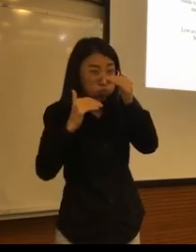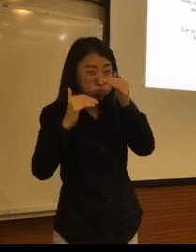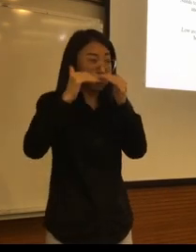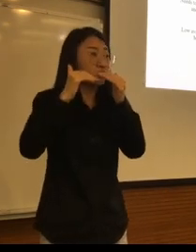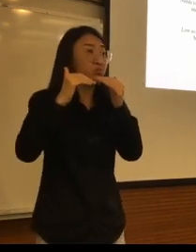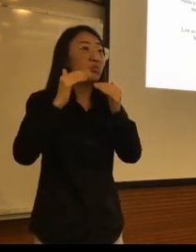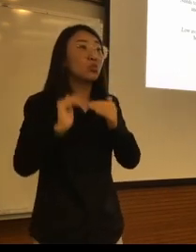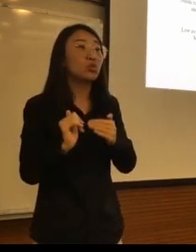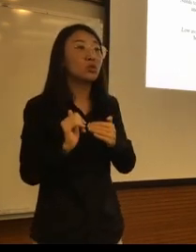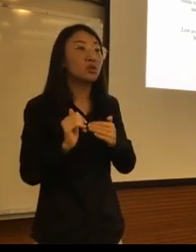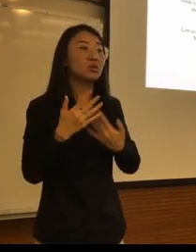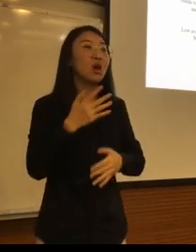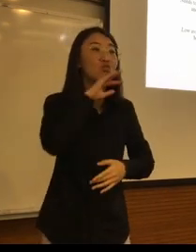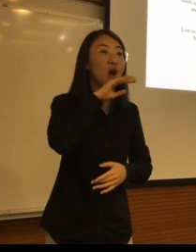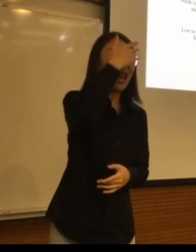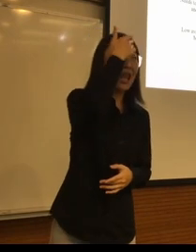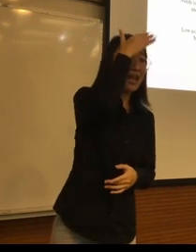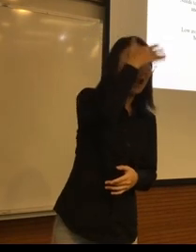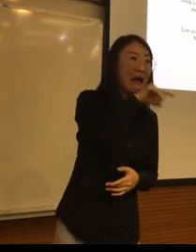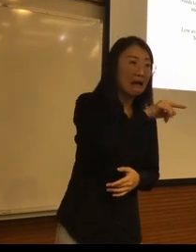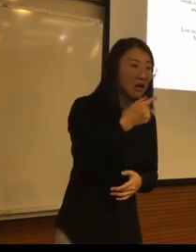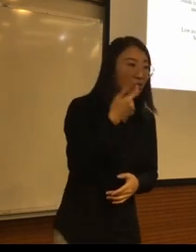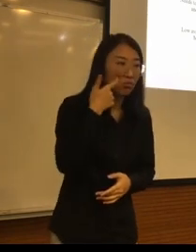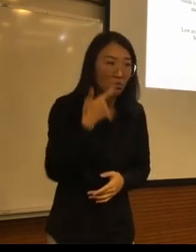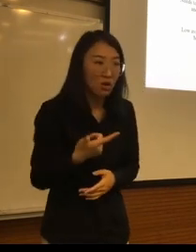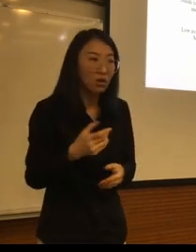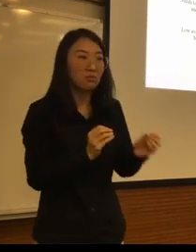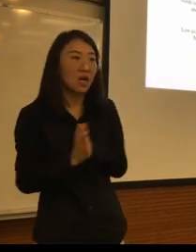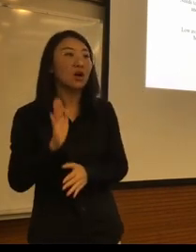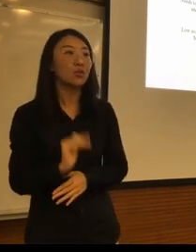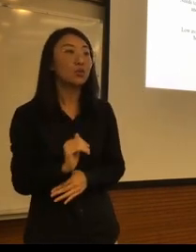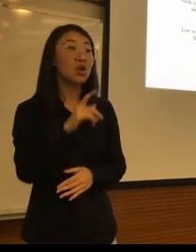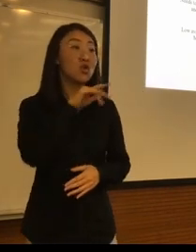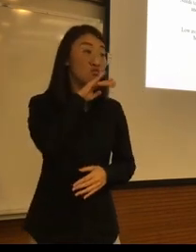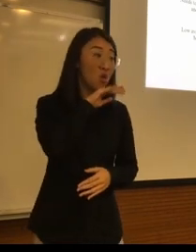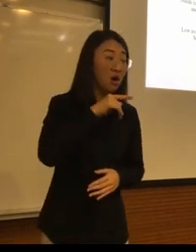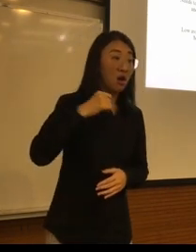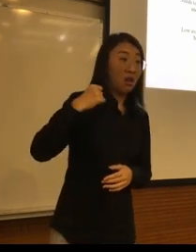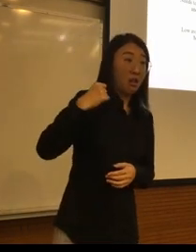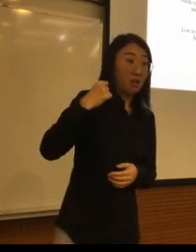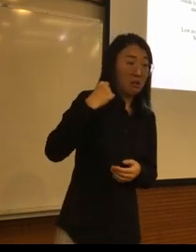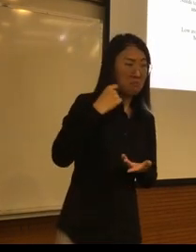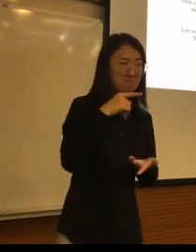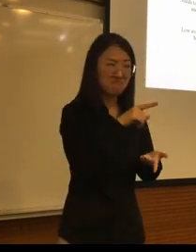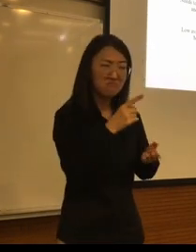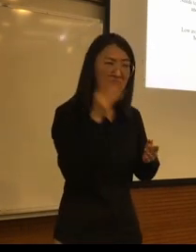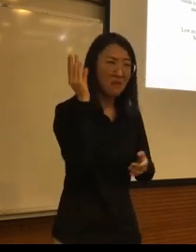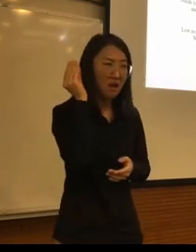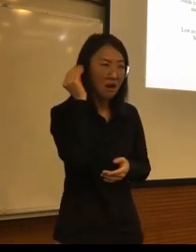In comprehension, it's even worse. If your comprehension, if your ability to make sense out of